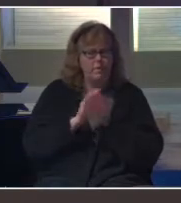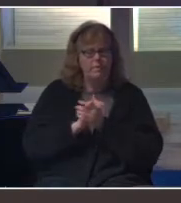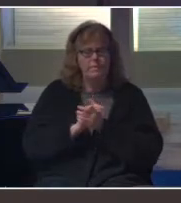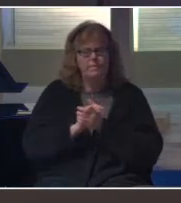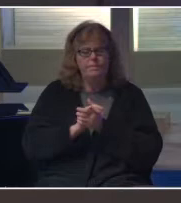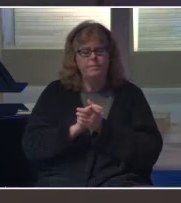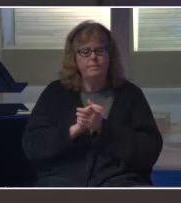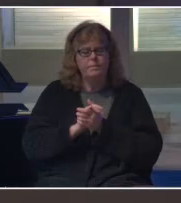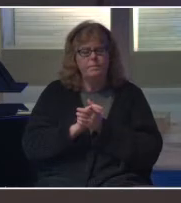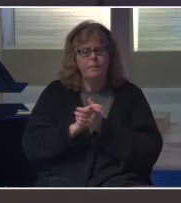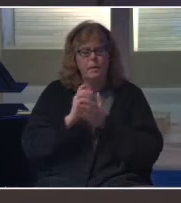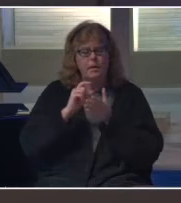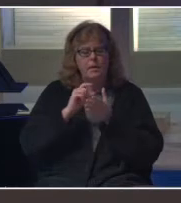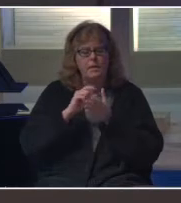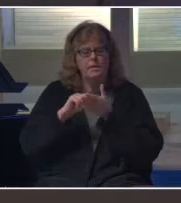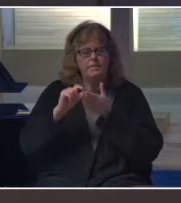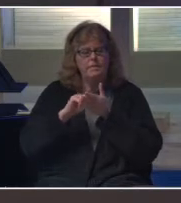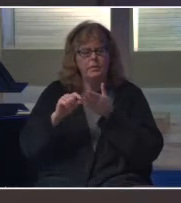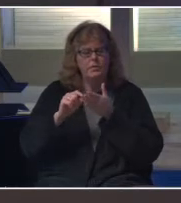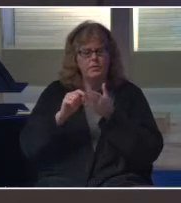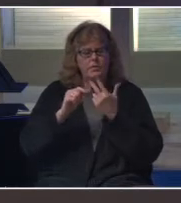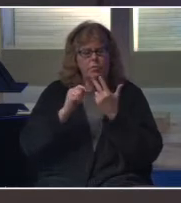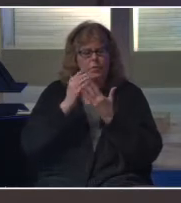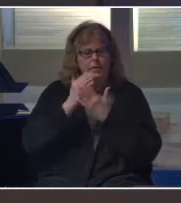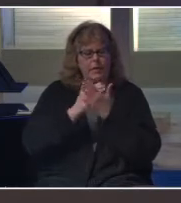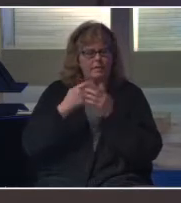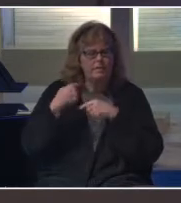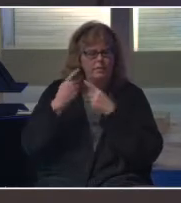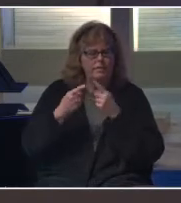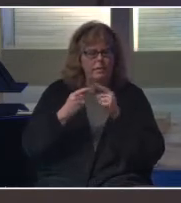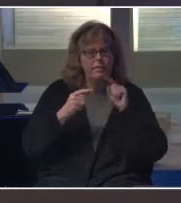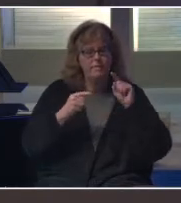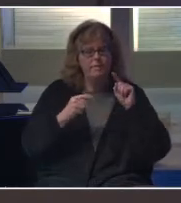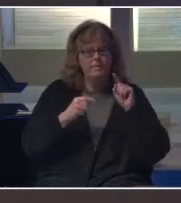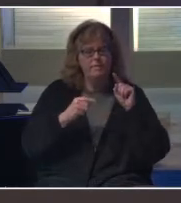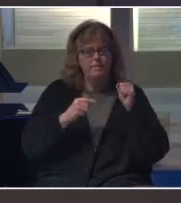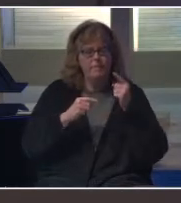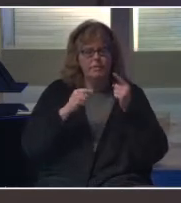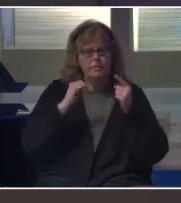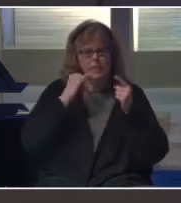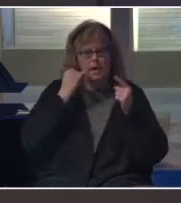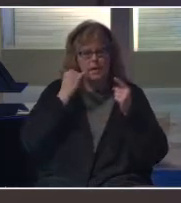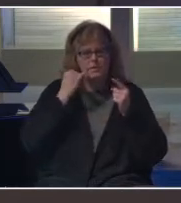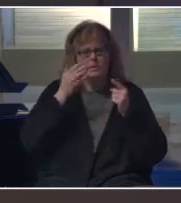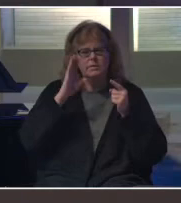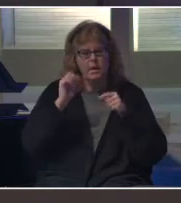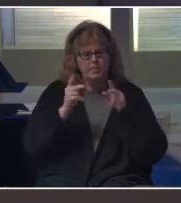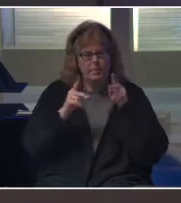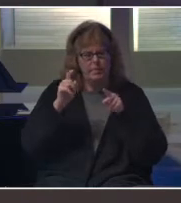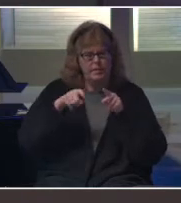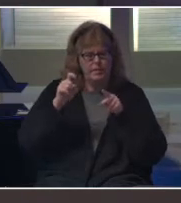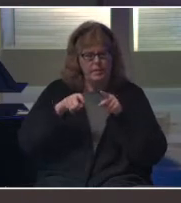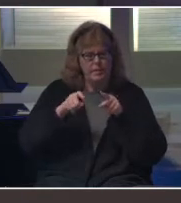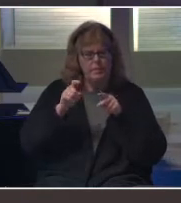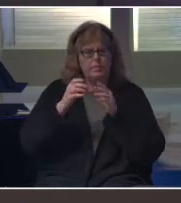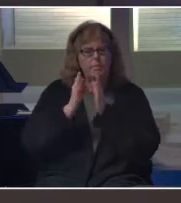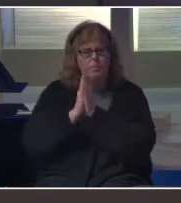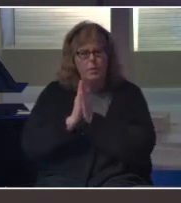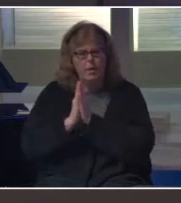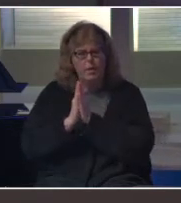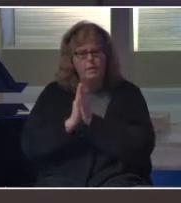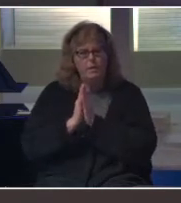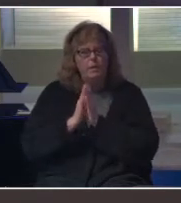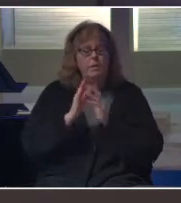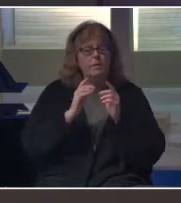these verses, three lessons so far for us. First of all, from Isaac, when God's people are in need, they should pray. And